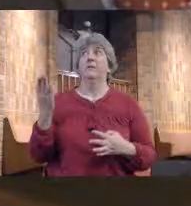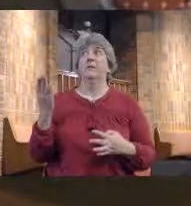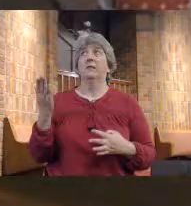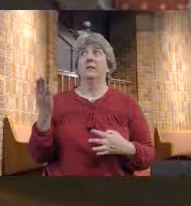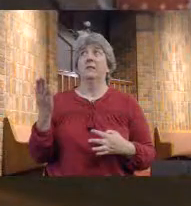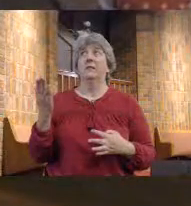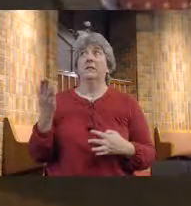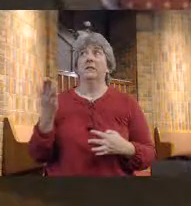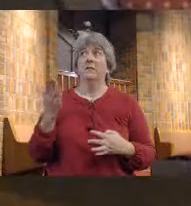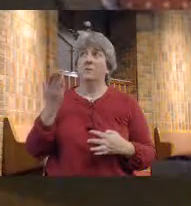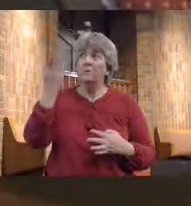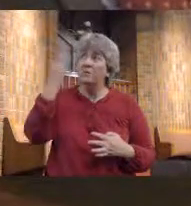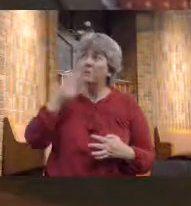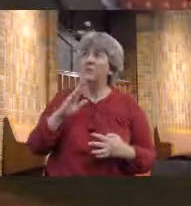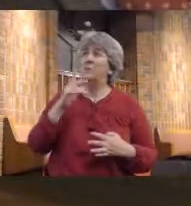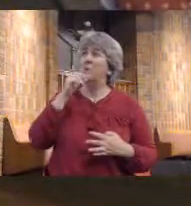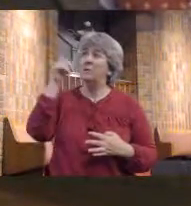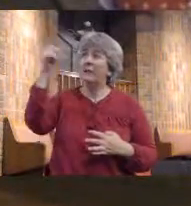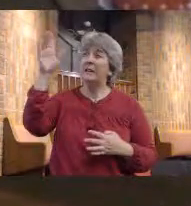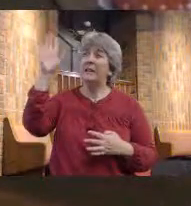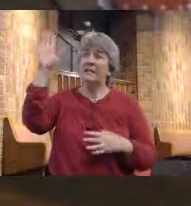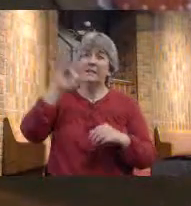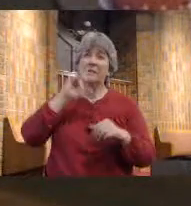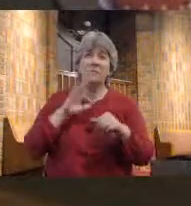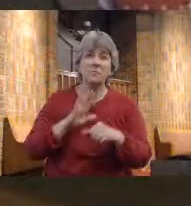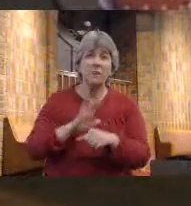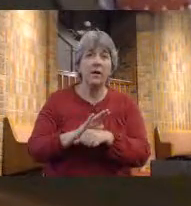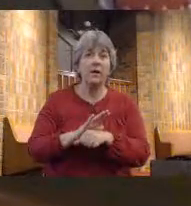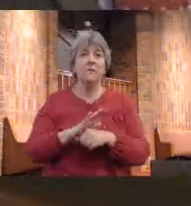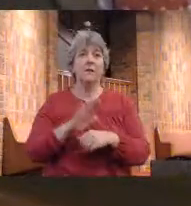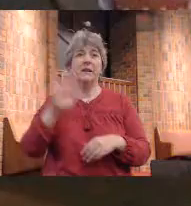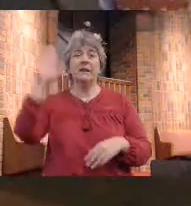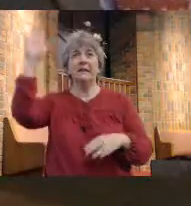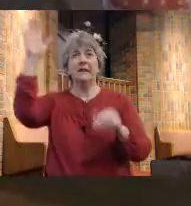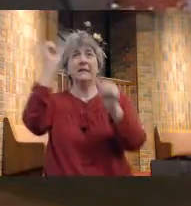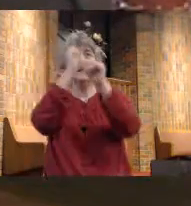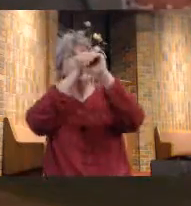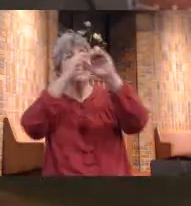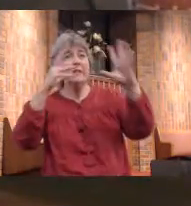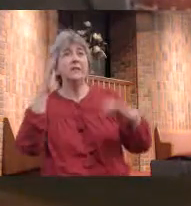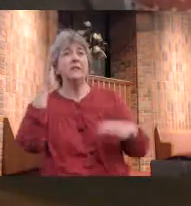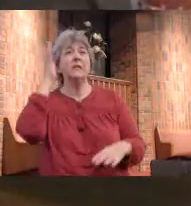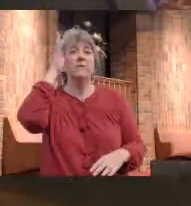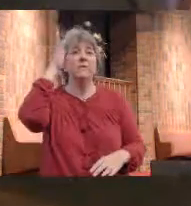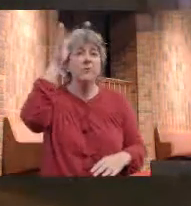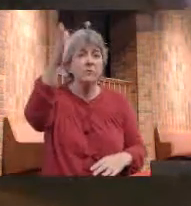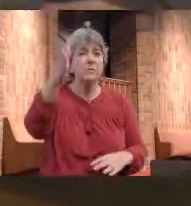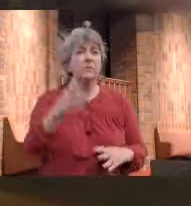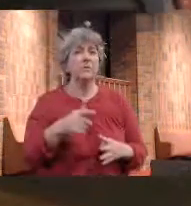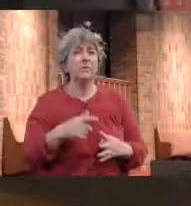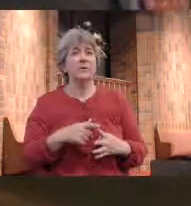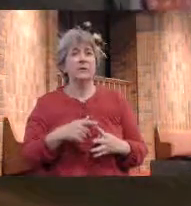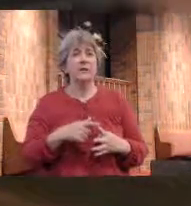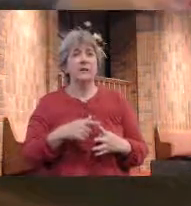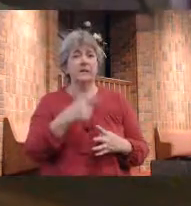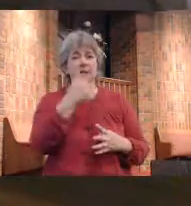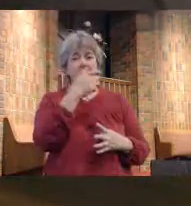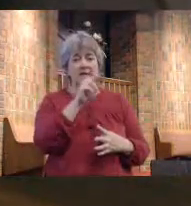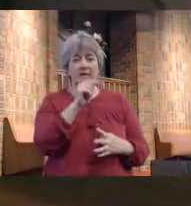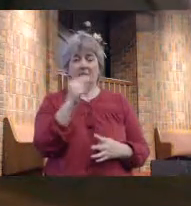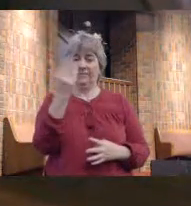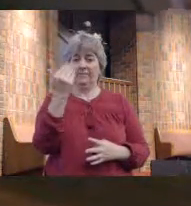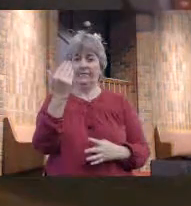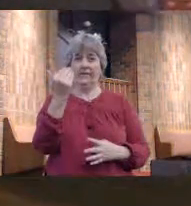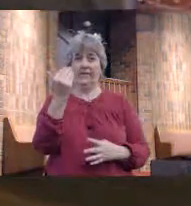of who God is, of what God promised, of God's vision for the future. In Genesis chapter 15, we